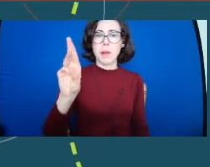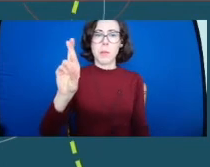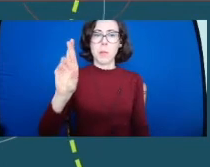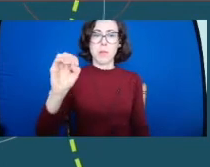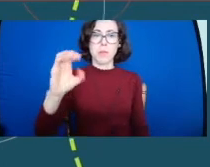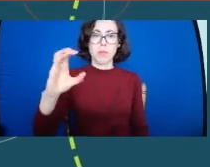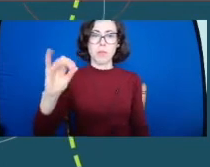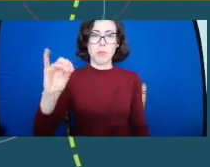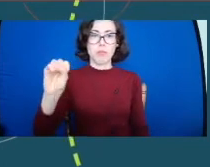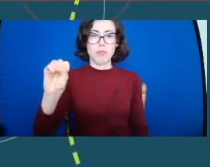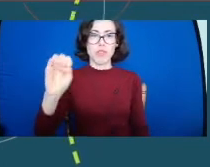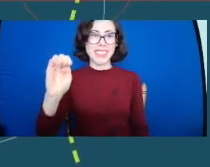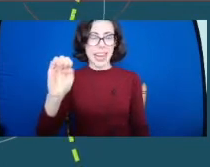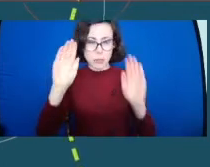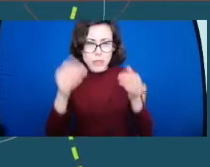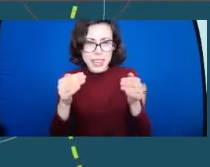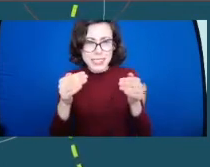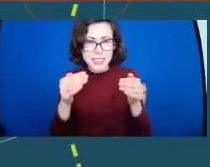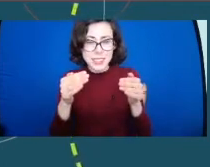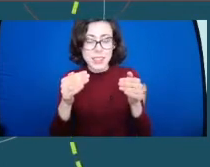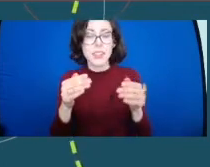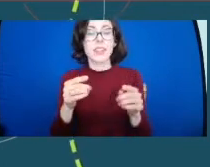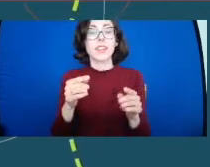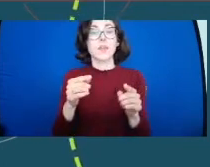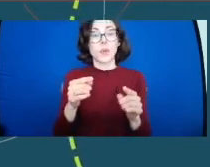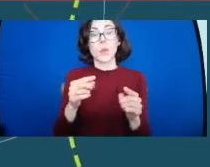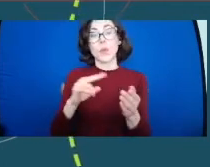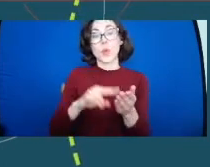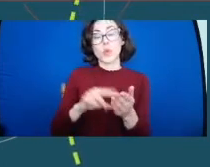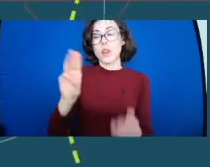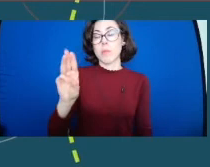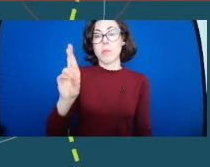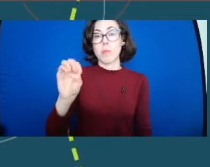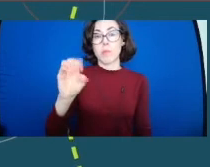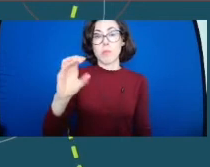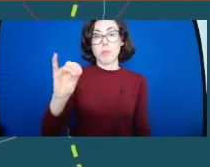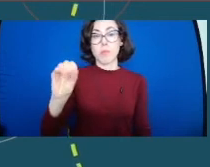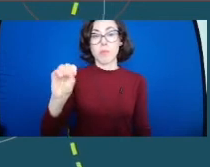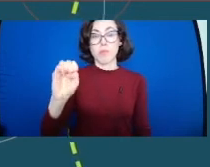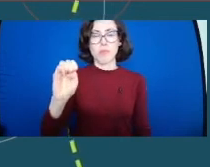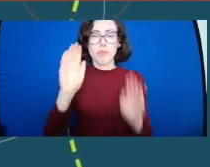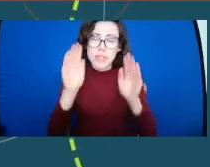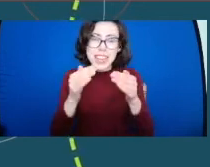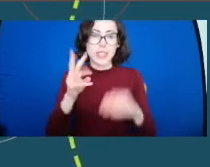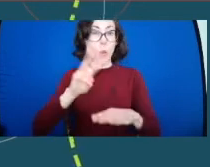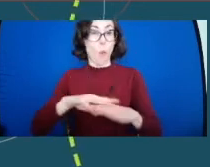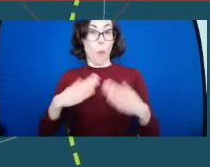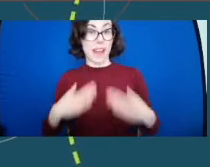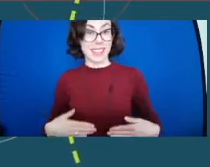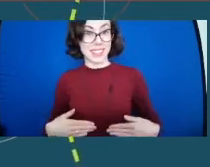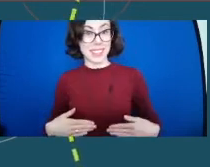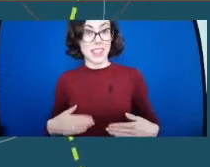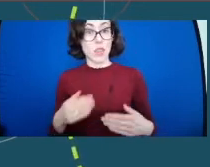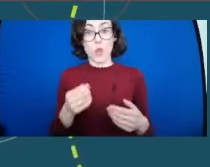term precision medicine. We're starting to use the term called precision wellness. We could even put the word inclusive in front of